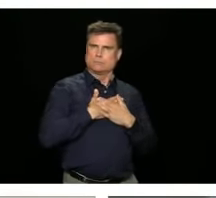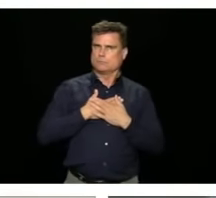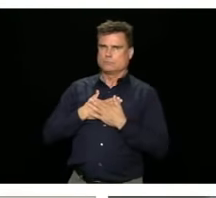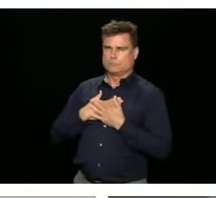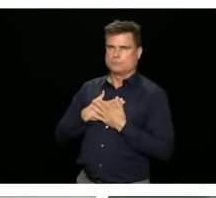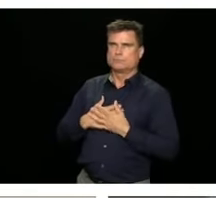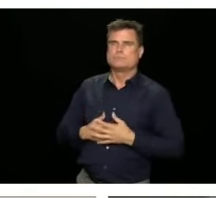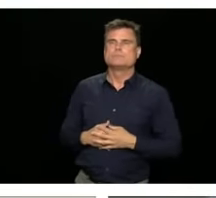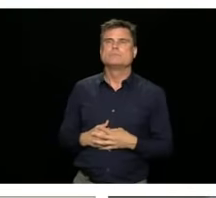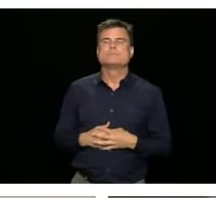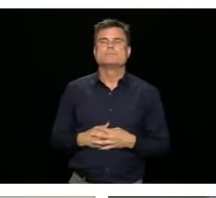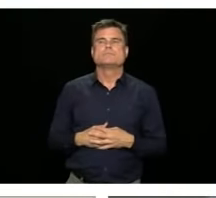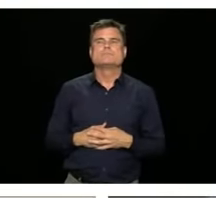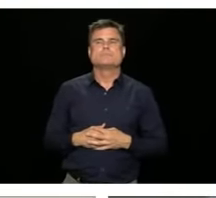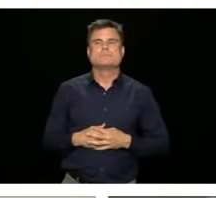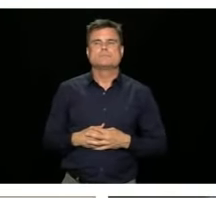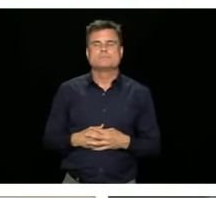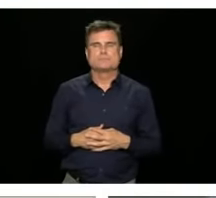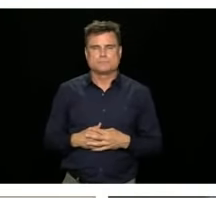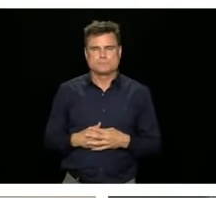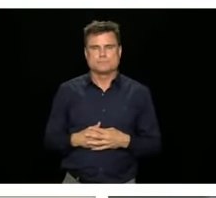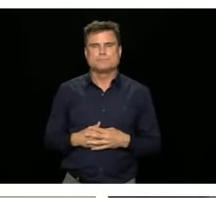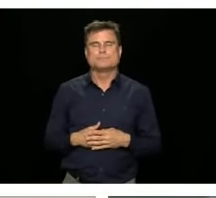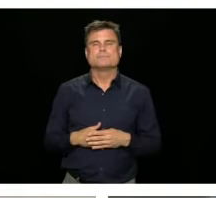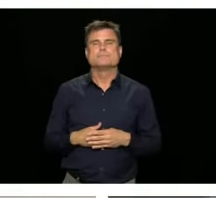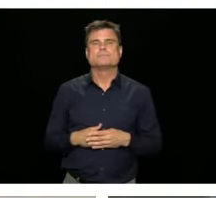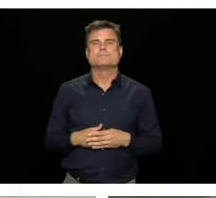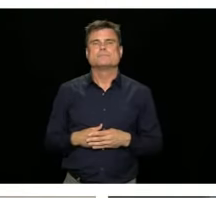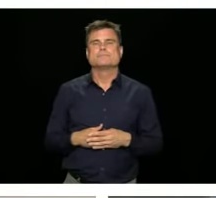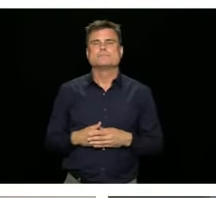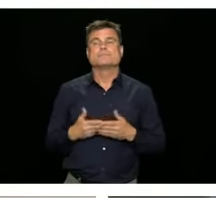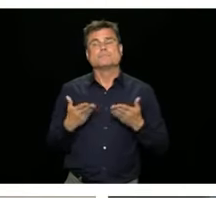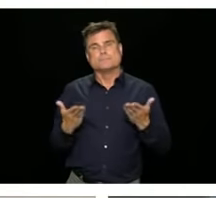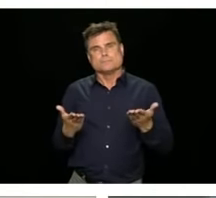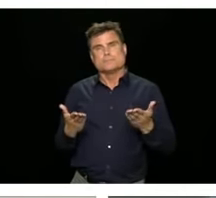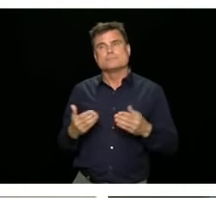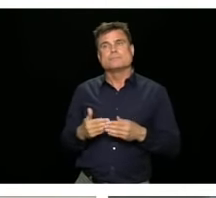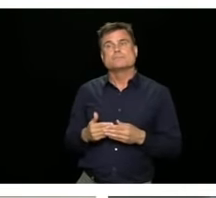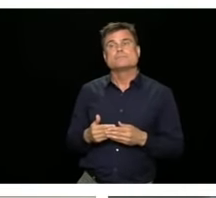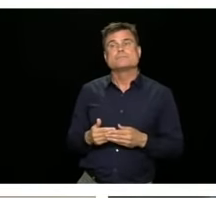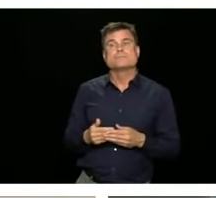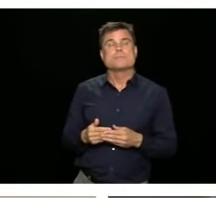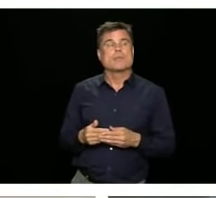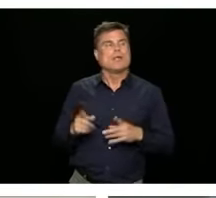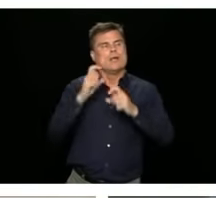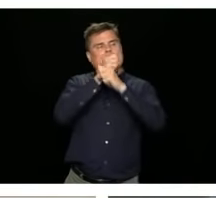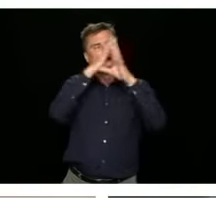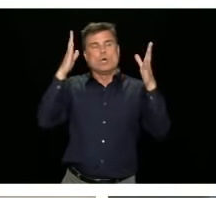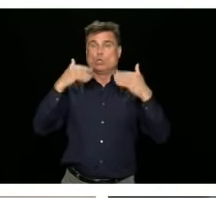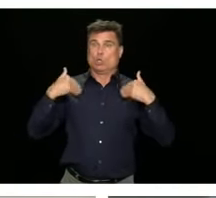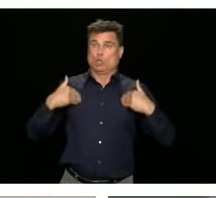fit in the human rights framework? Yeah, that's a very good question. And so I